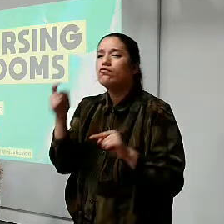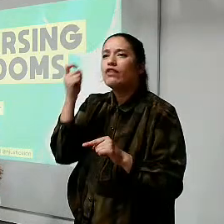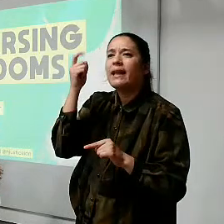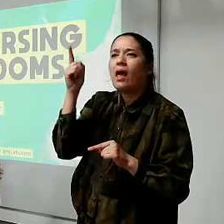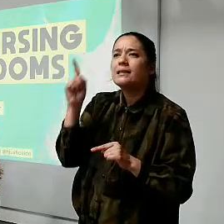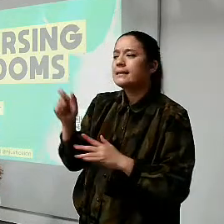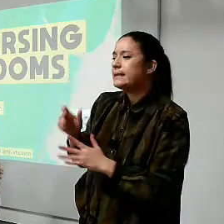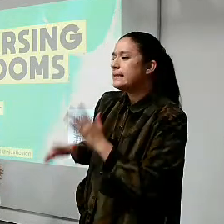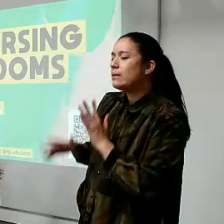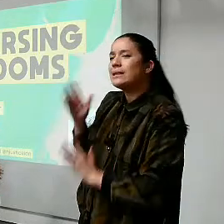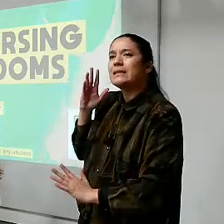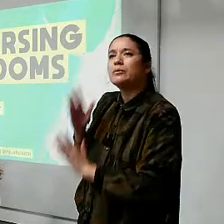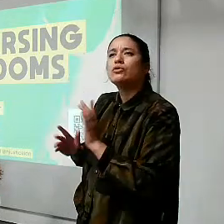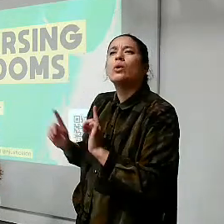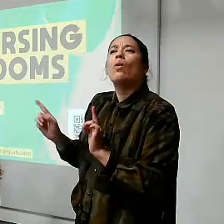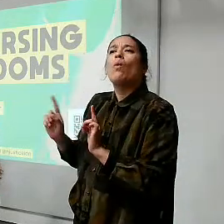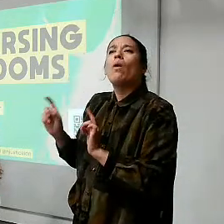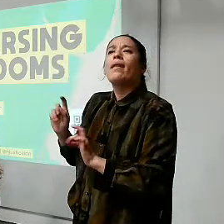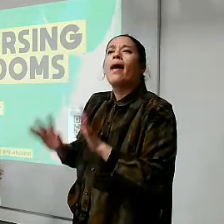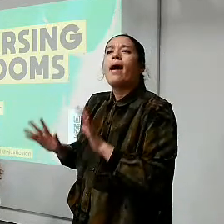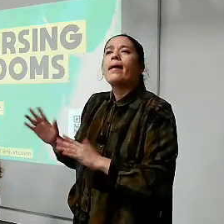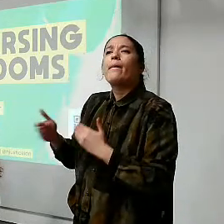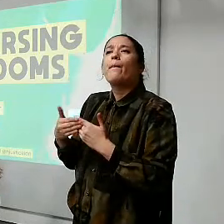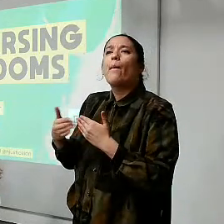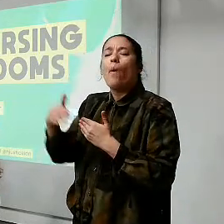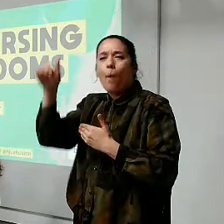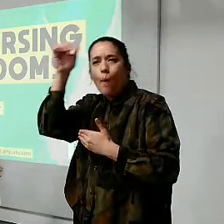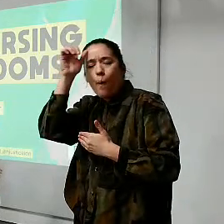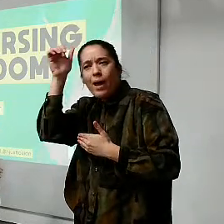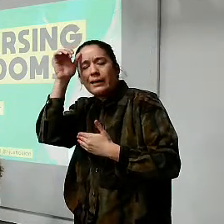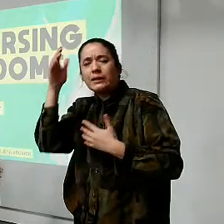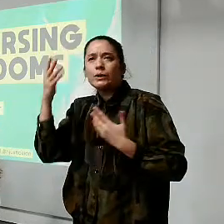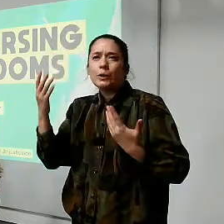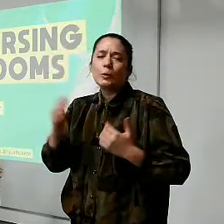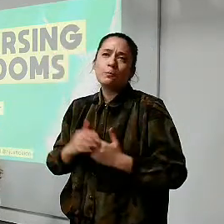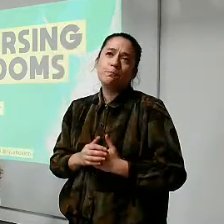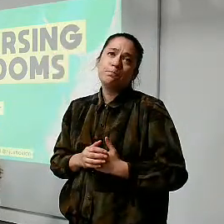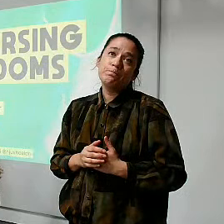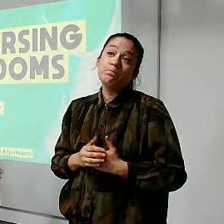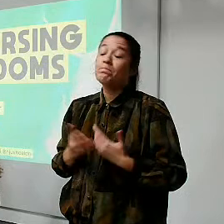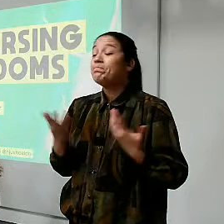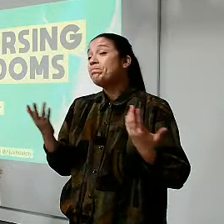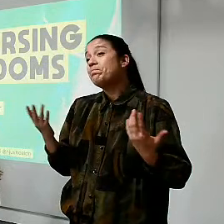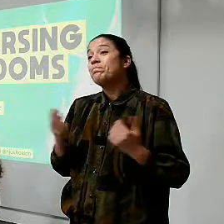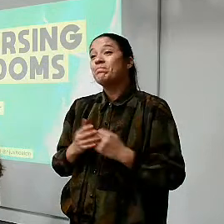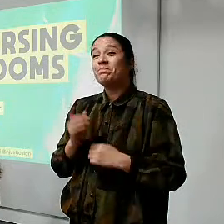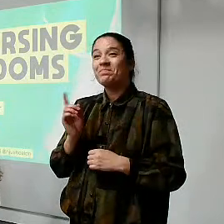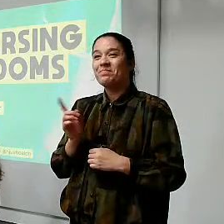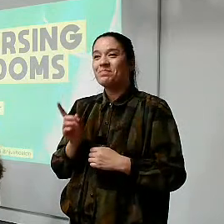treated. So yeah, that's what I have to say about COVID.